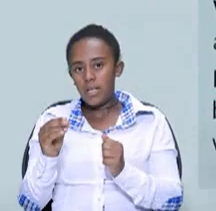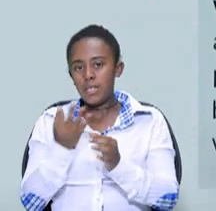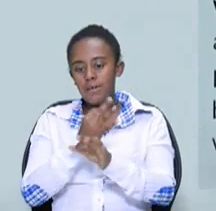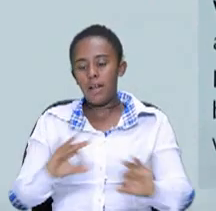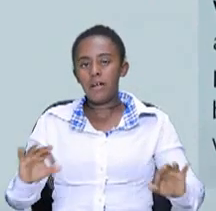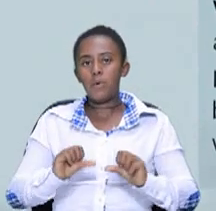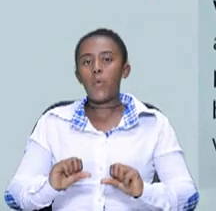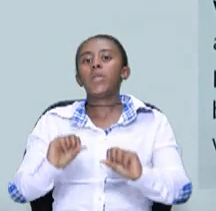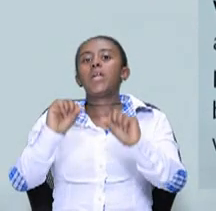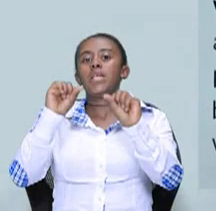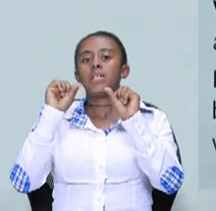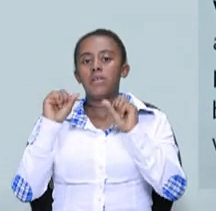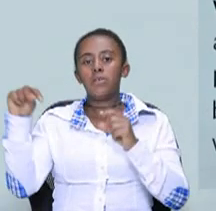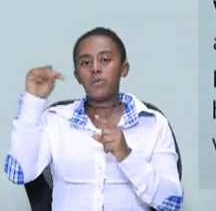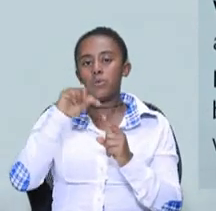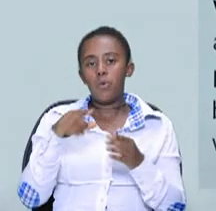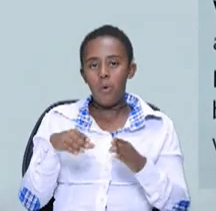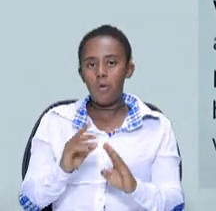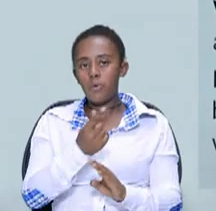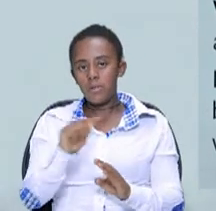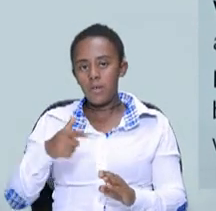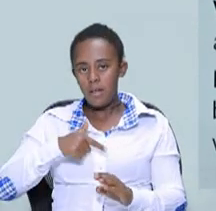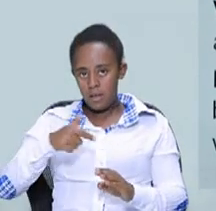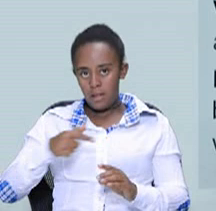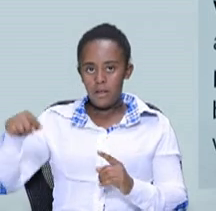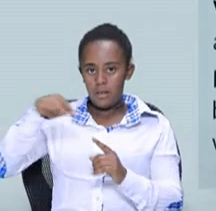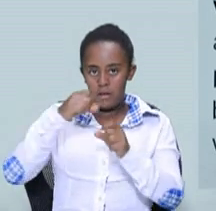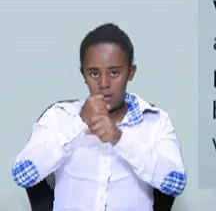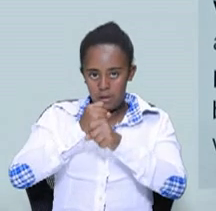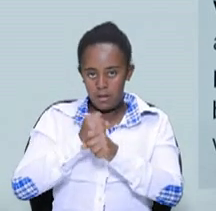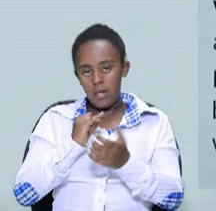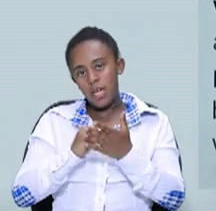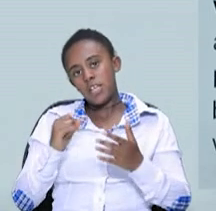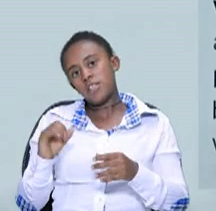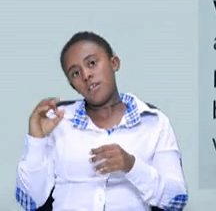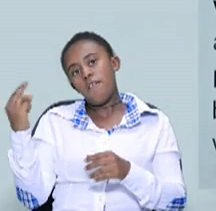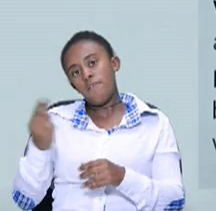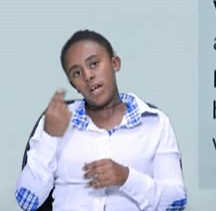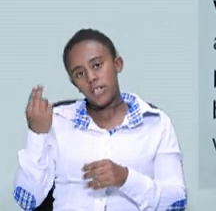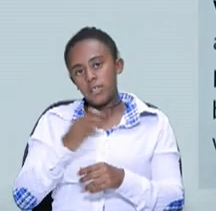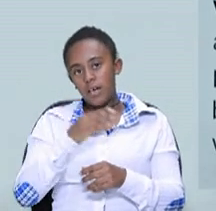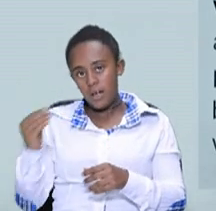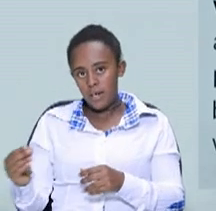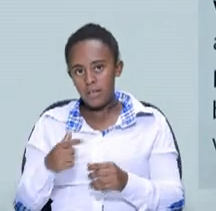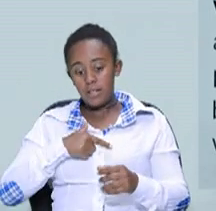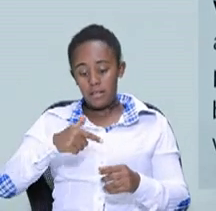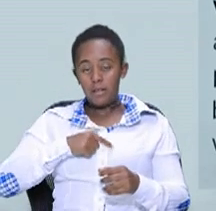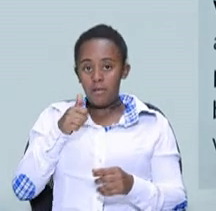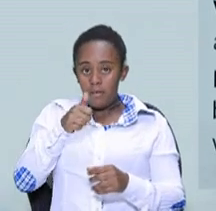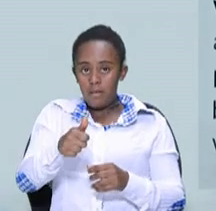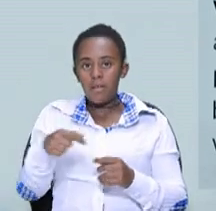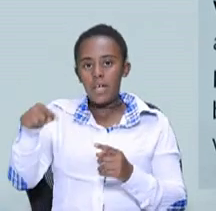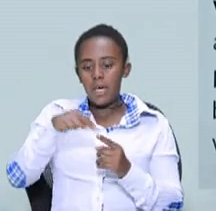continuously to allow the heart to perform its function. And the heart by itself